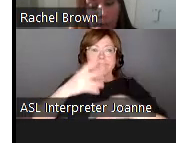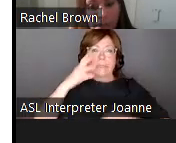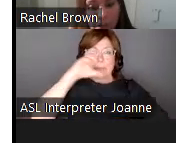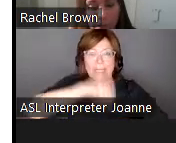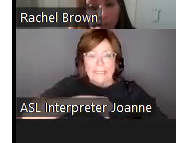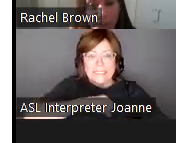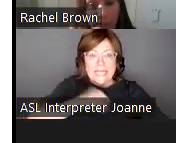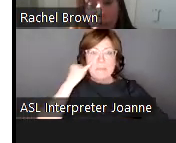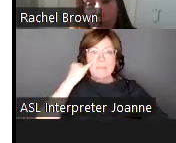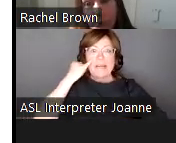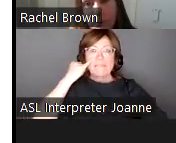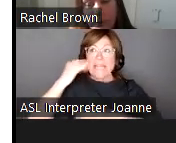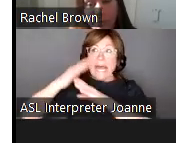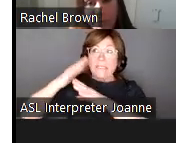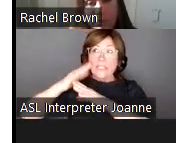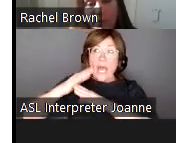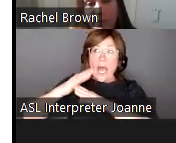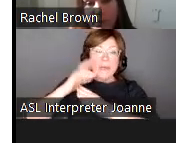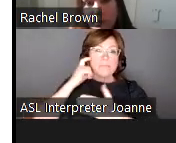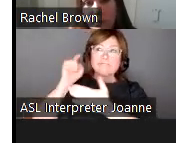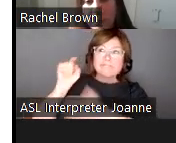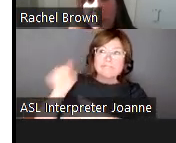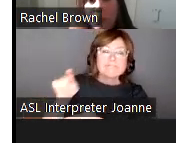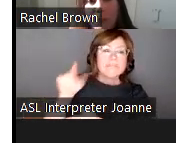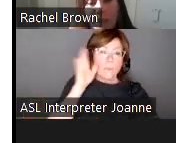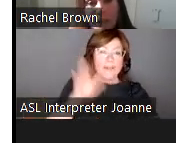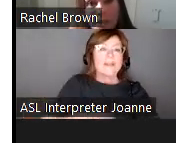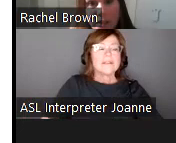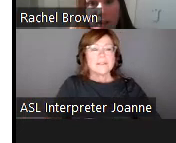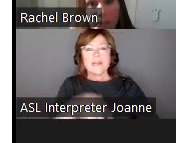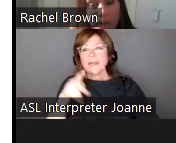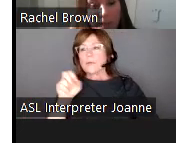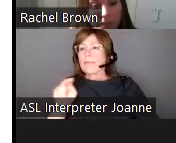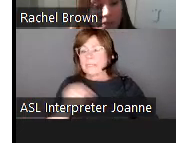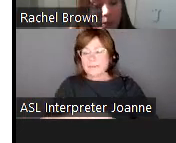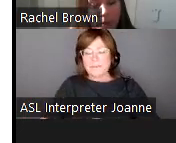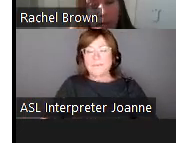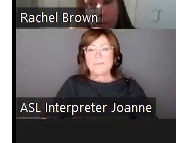looking for. So if it's something important, if it's something relevant, pin